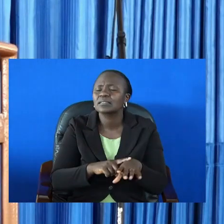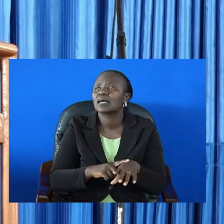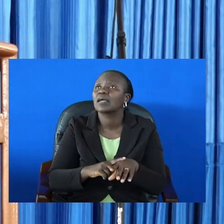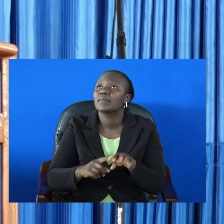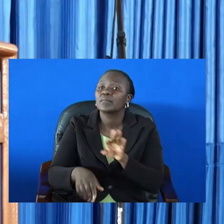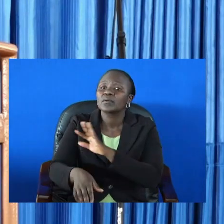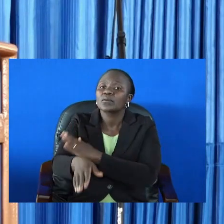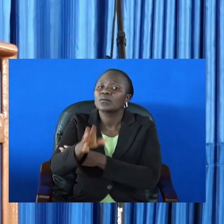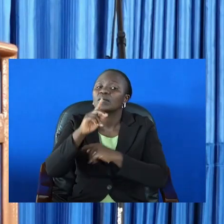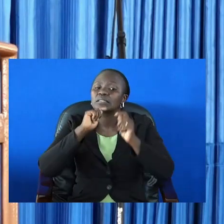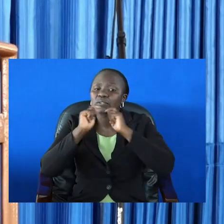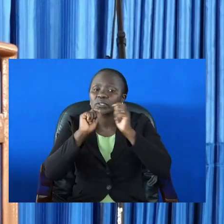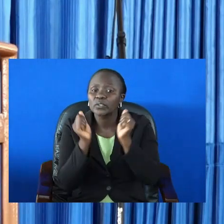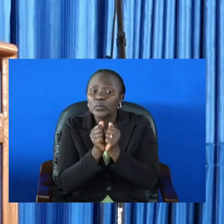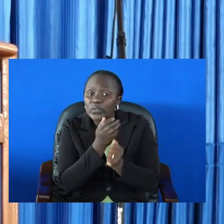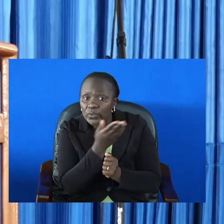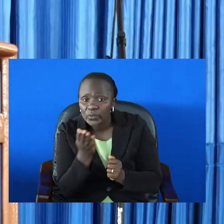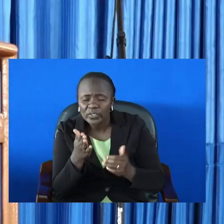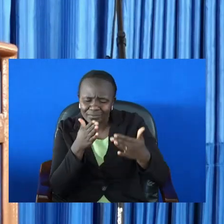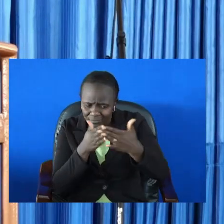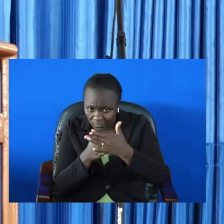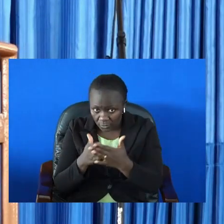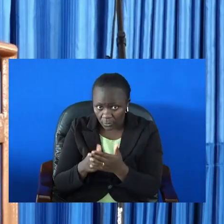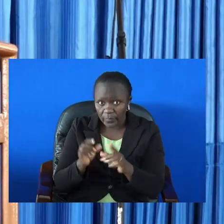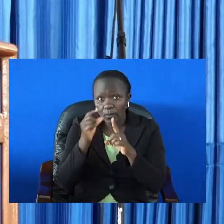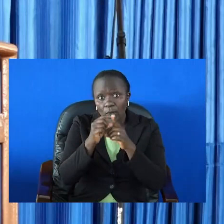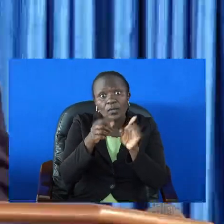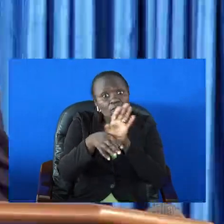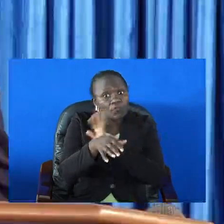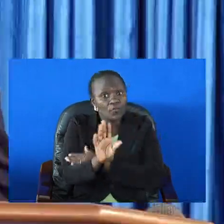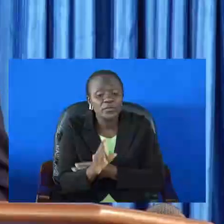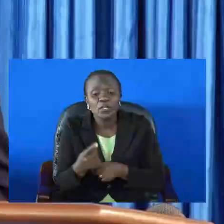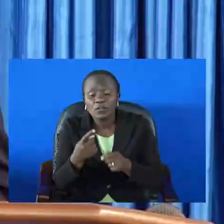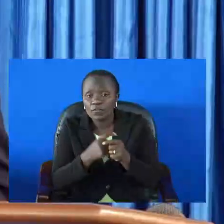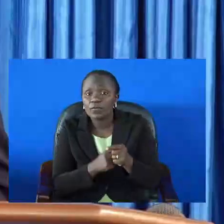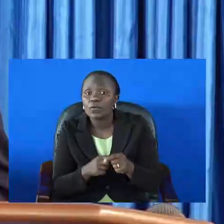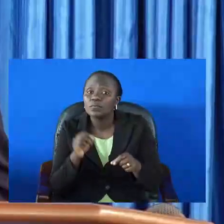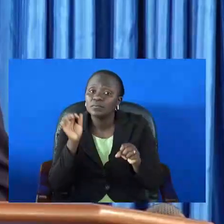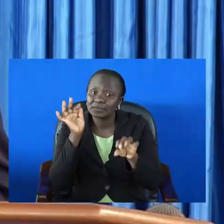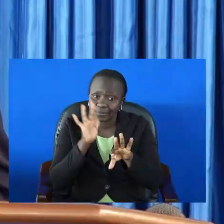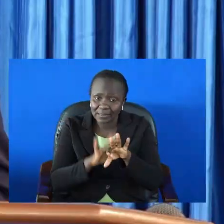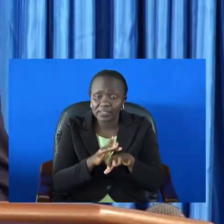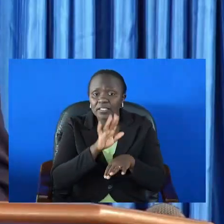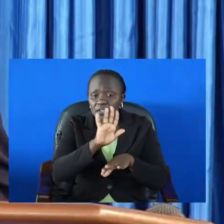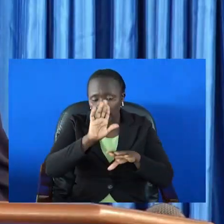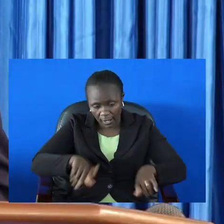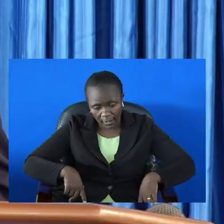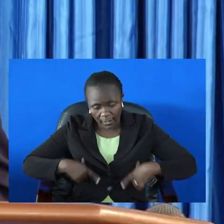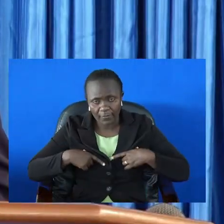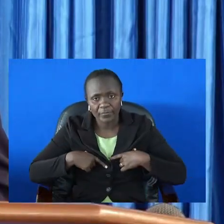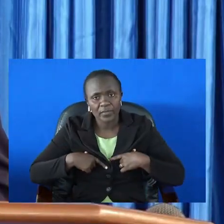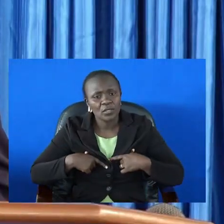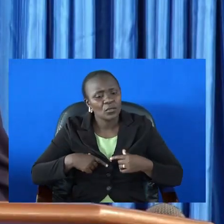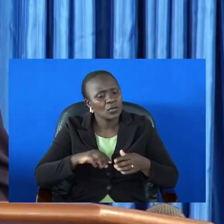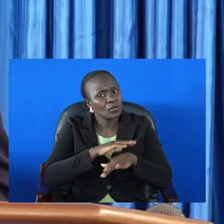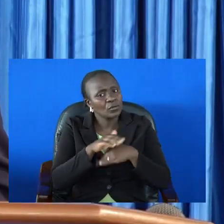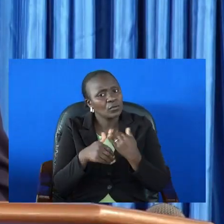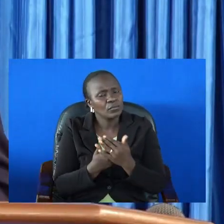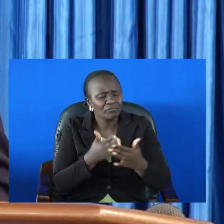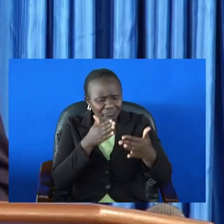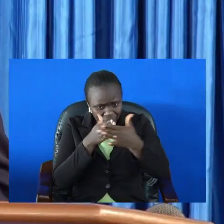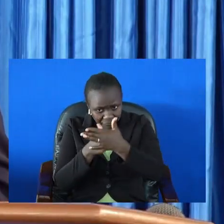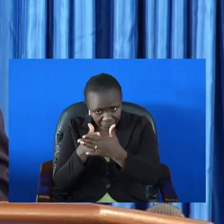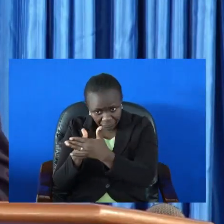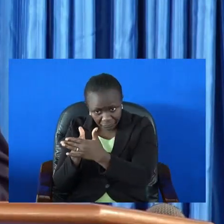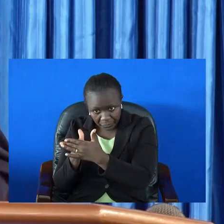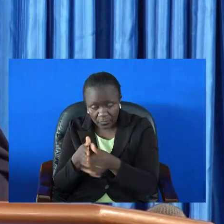you, and it hinders the word of God from reaching unto you and often become an